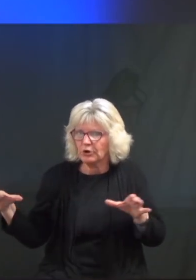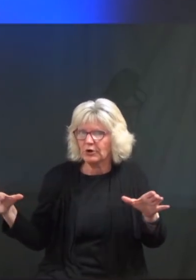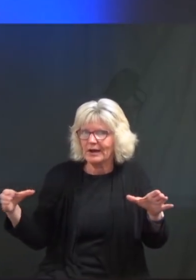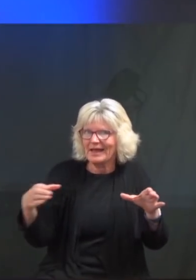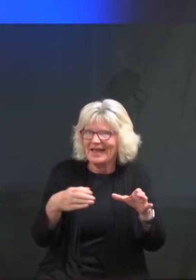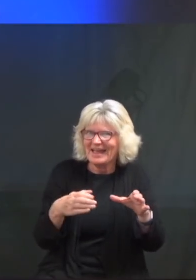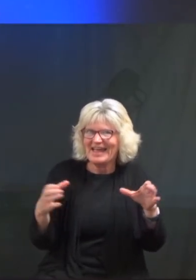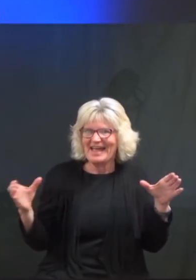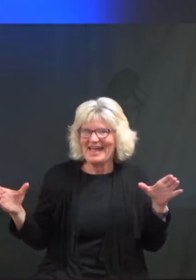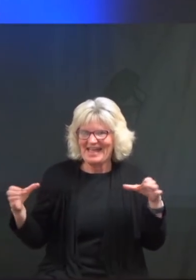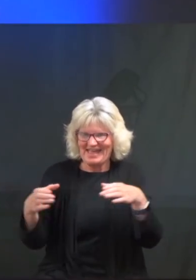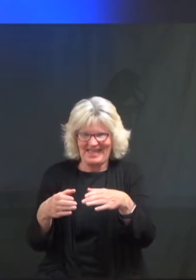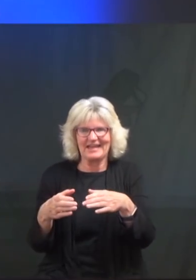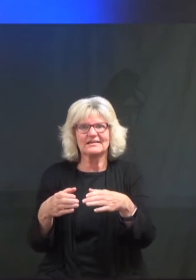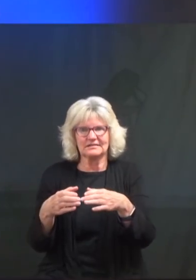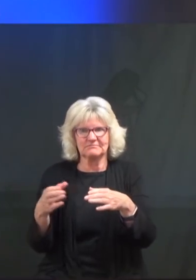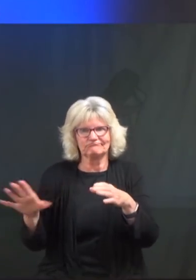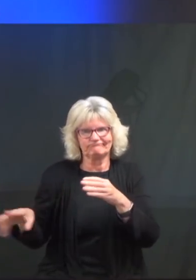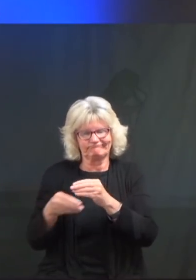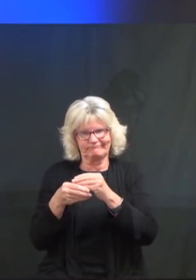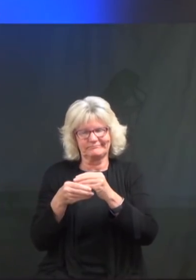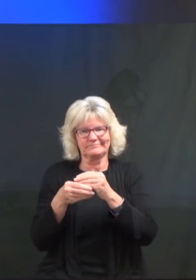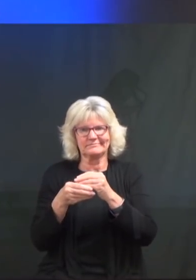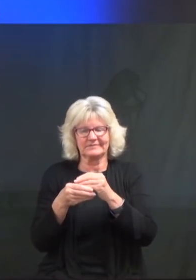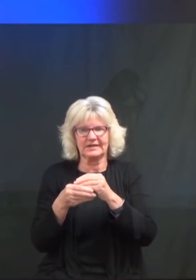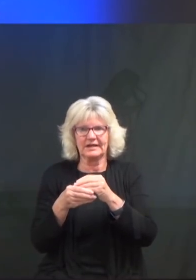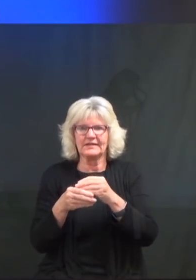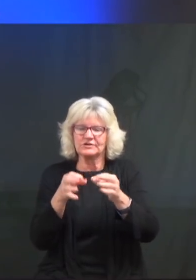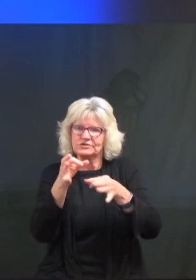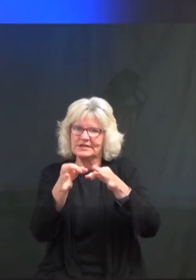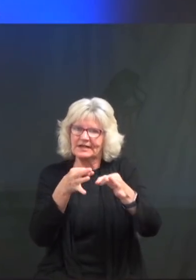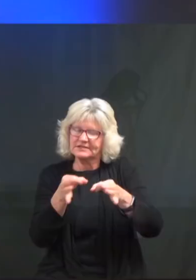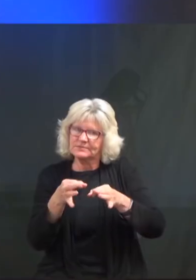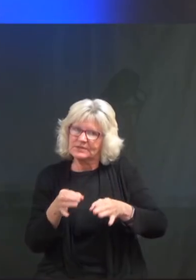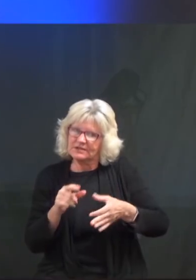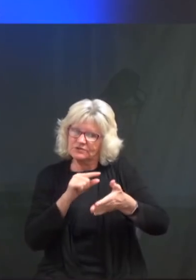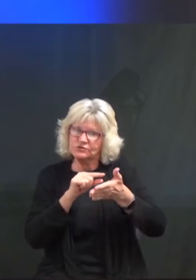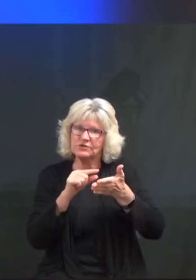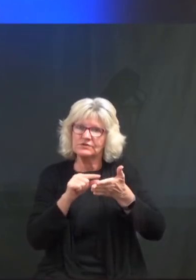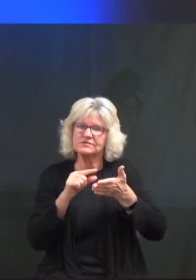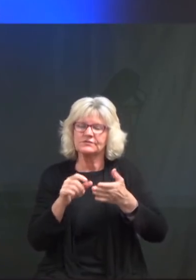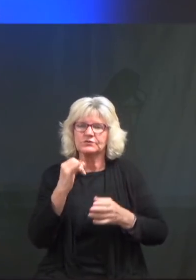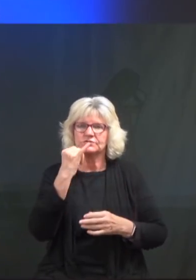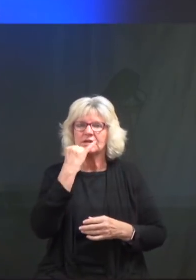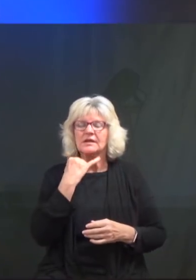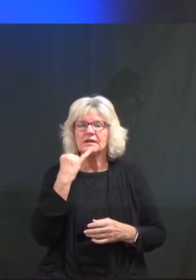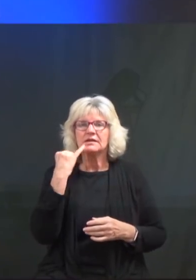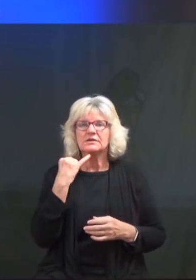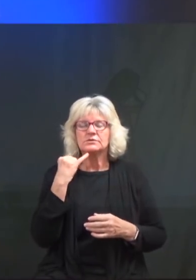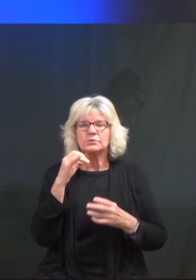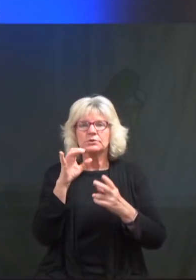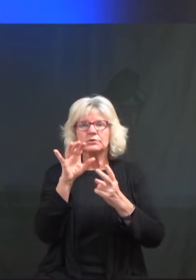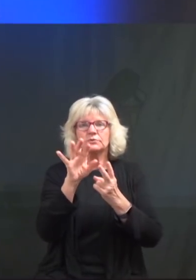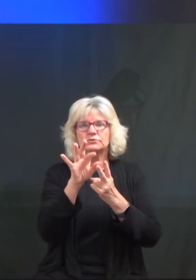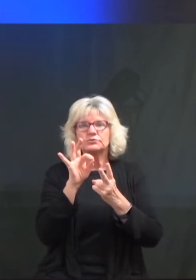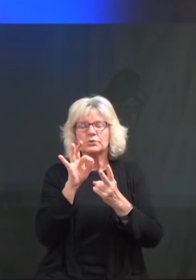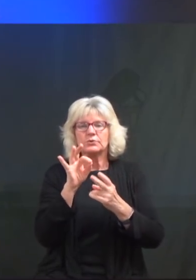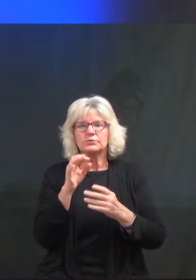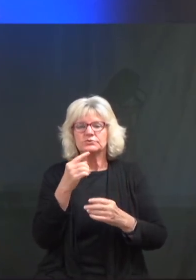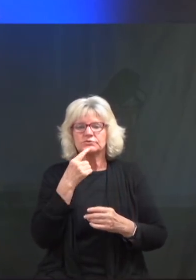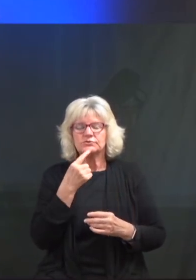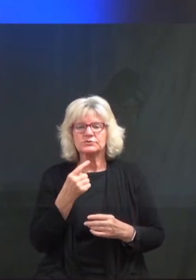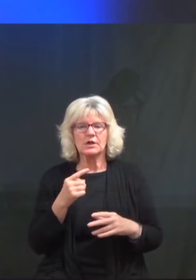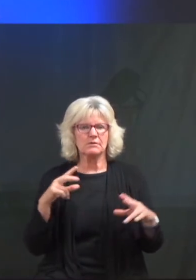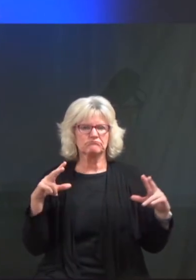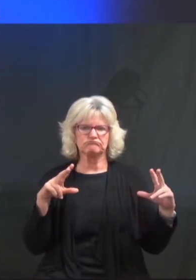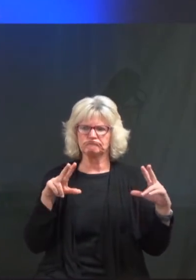is an explanation, again, of what is taking place in this verse right here. is that the Israelites chose to say, no, we